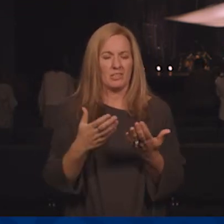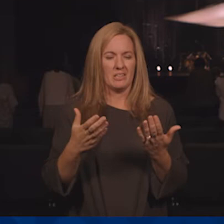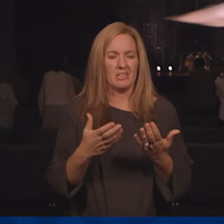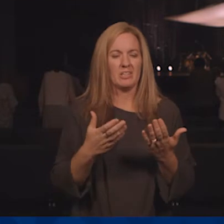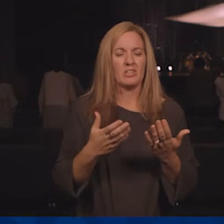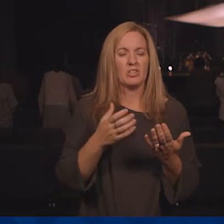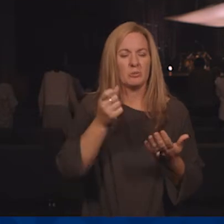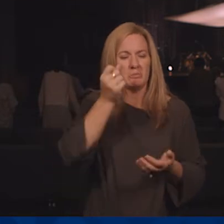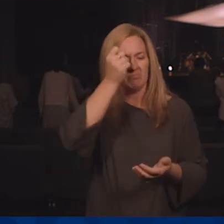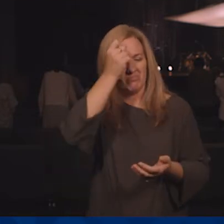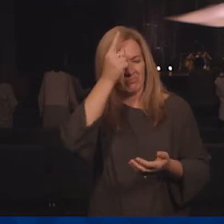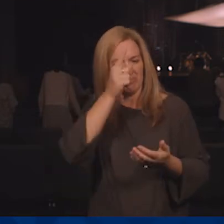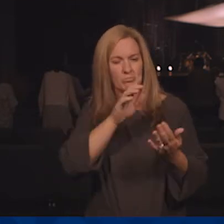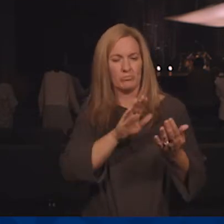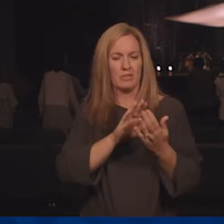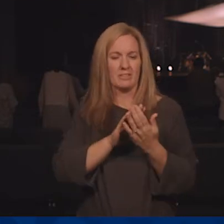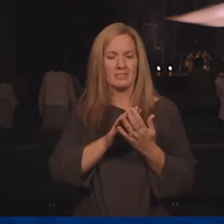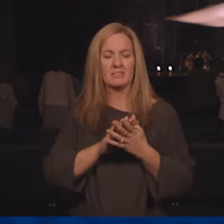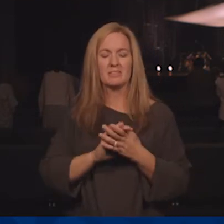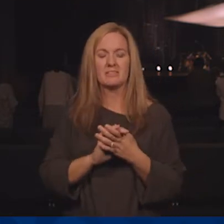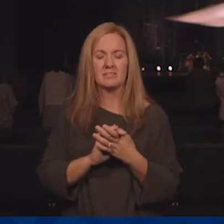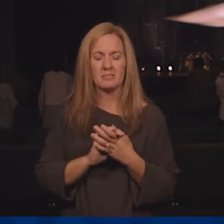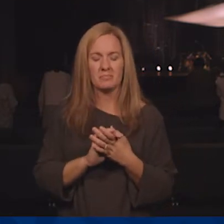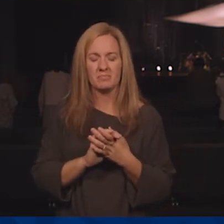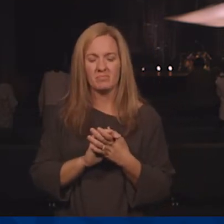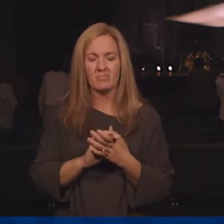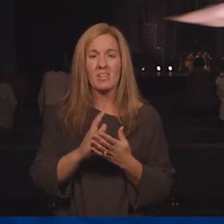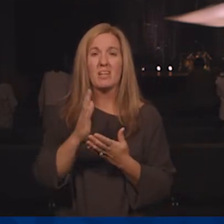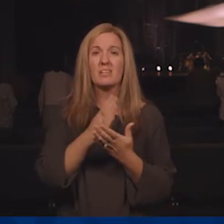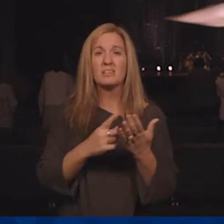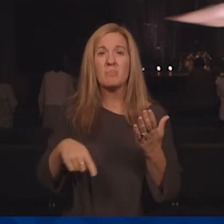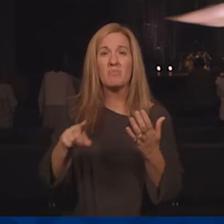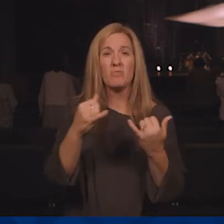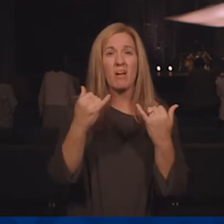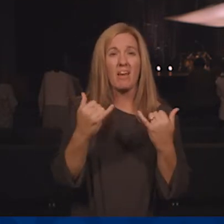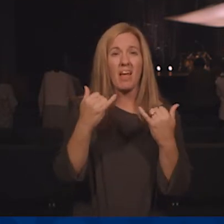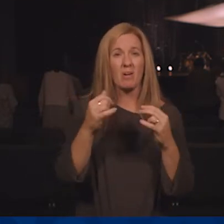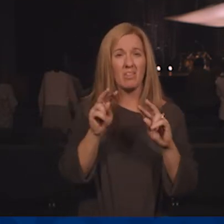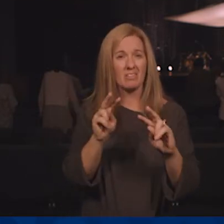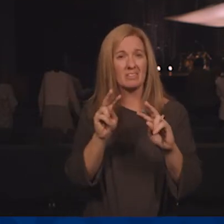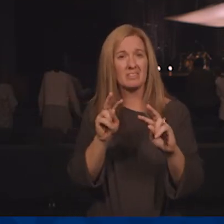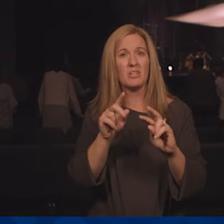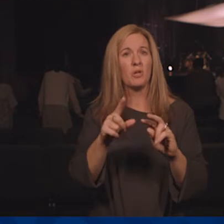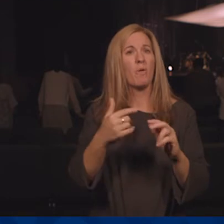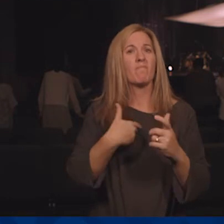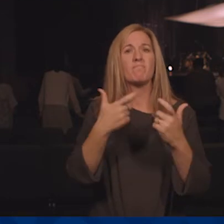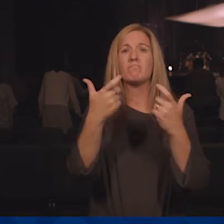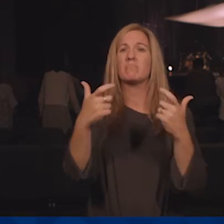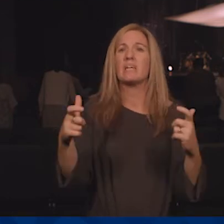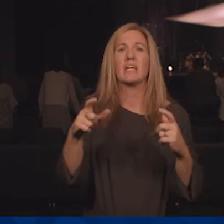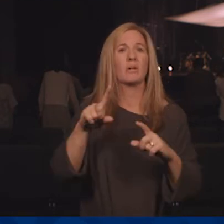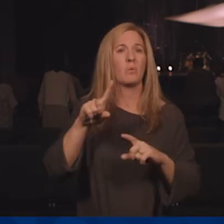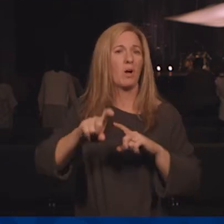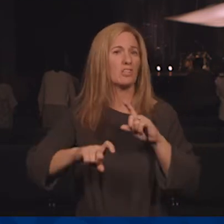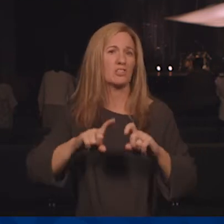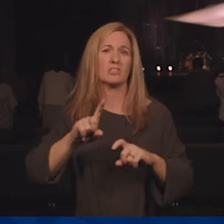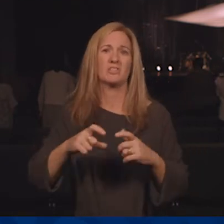There's some of you listening right now, you have such big questions. You really don't know if God is